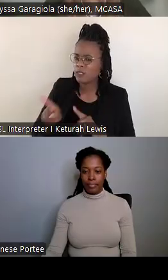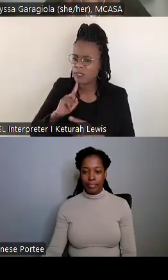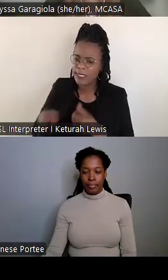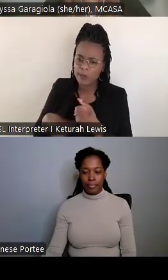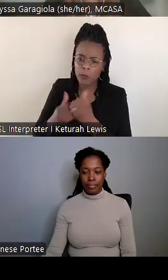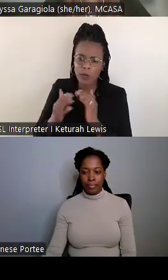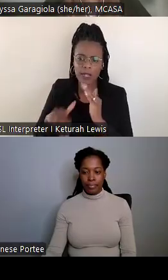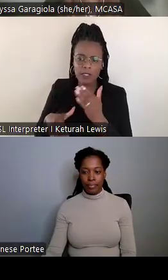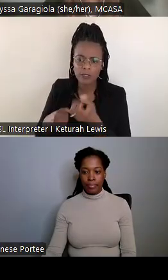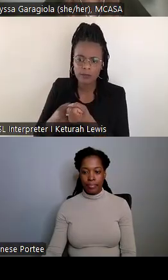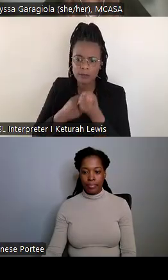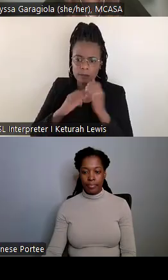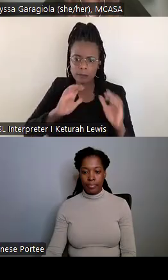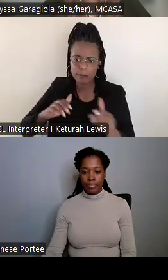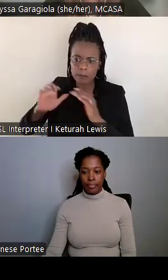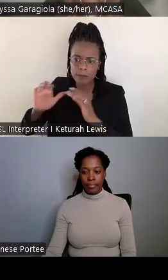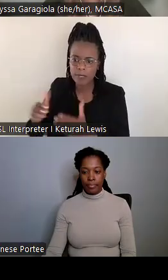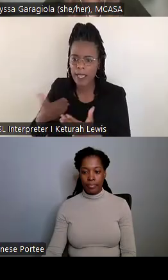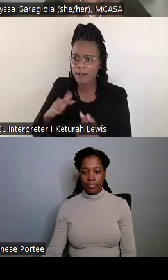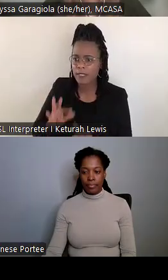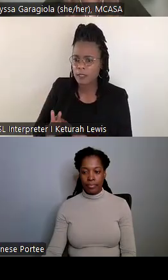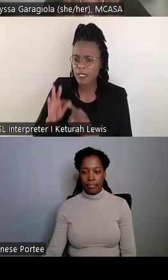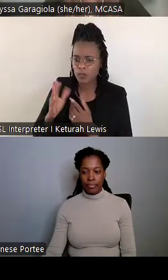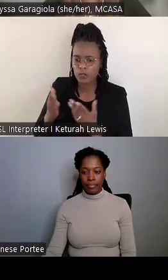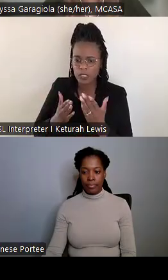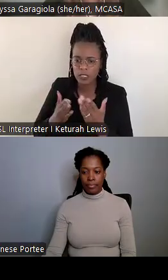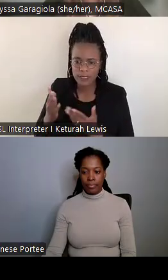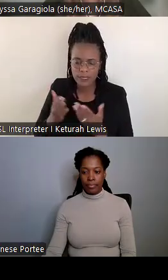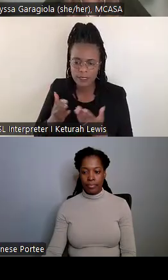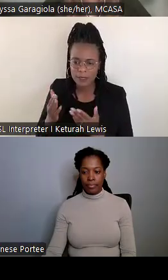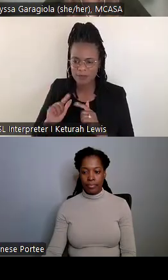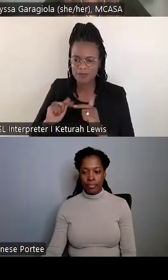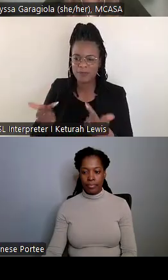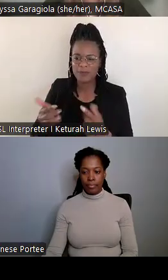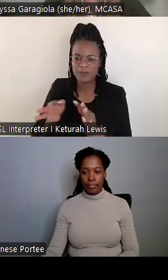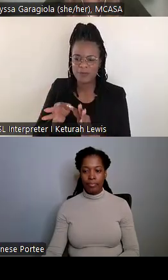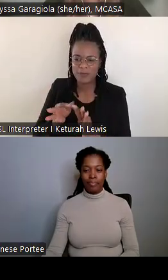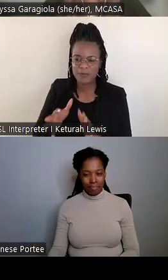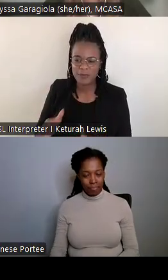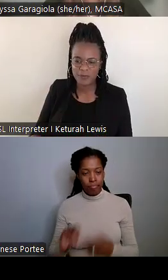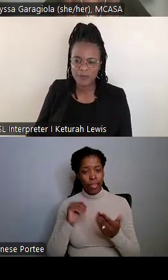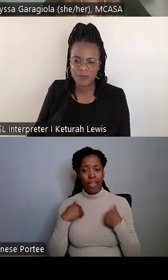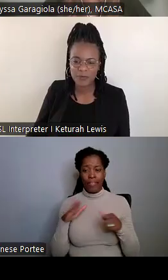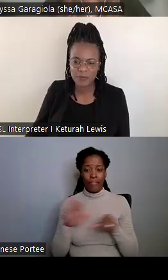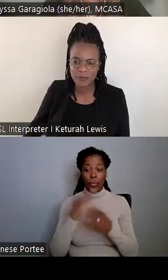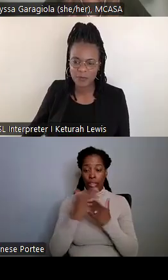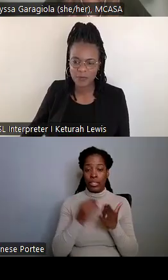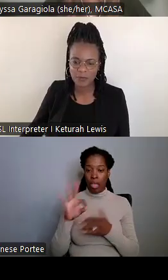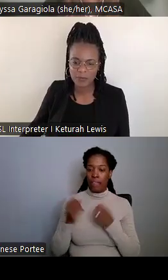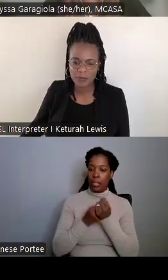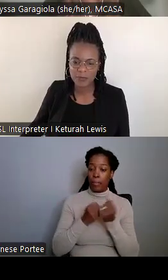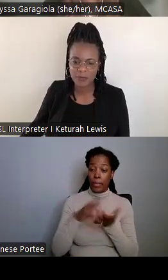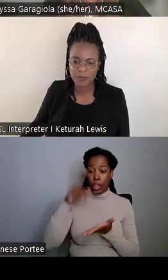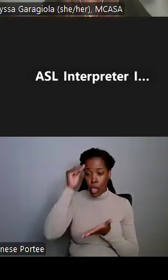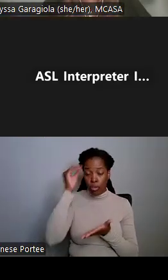survivors, and they have specialized services. We also have a whole list of supplemental learning if you have questions or you